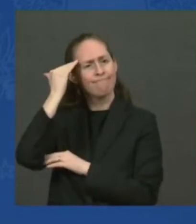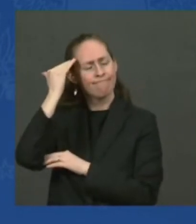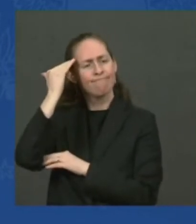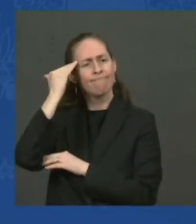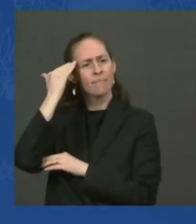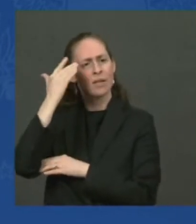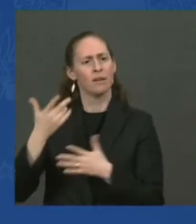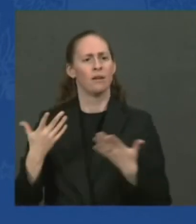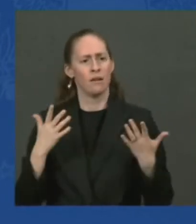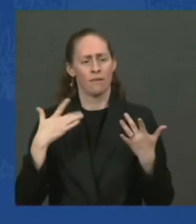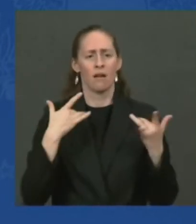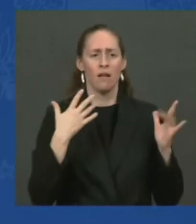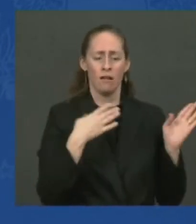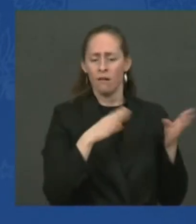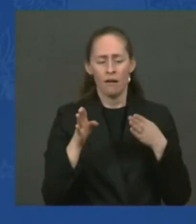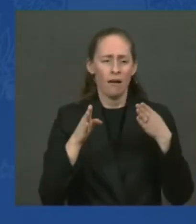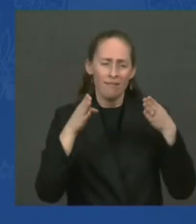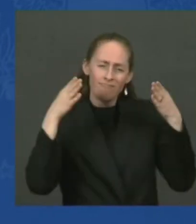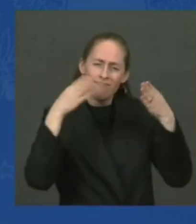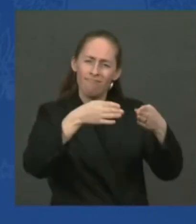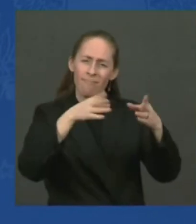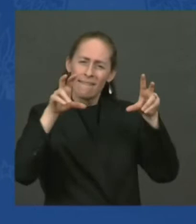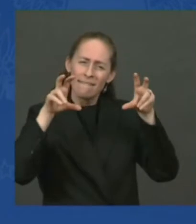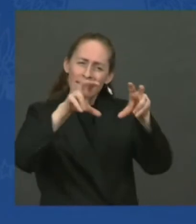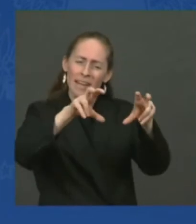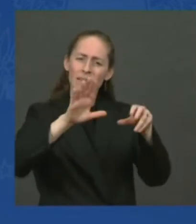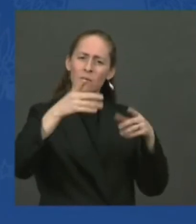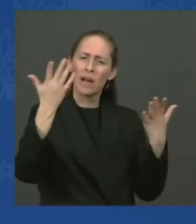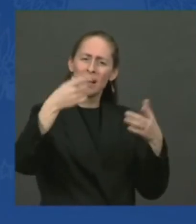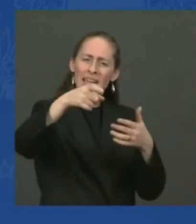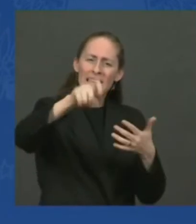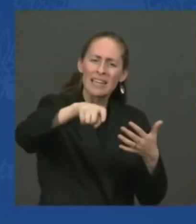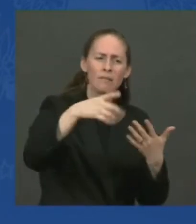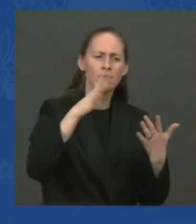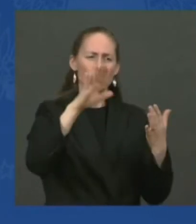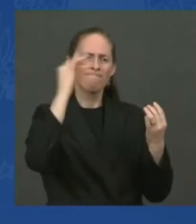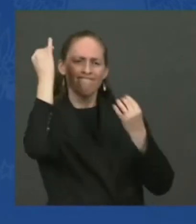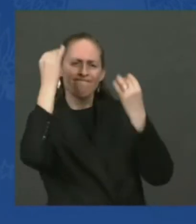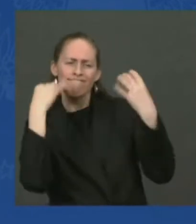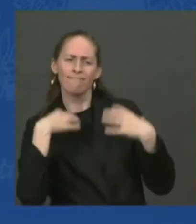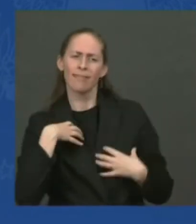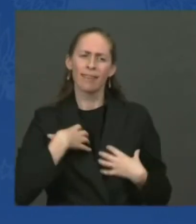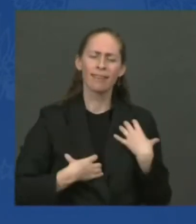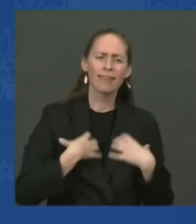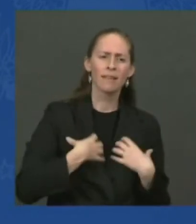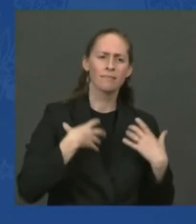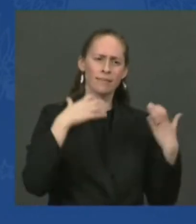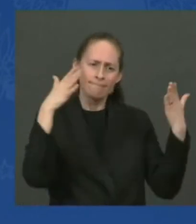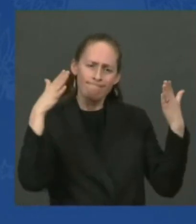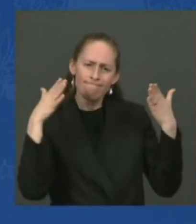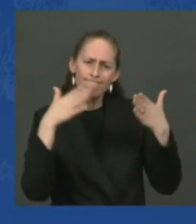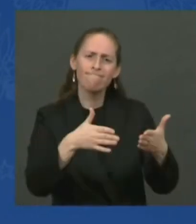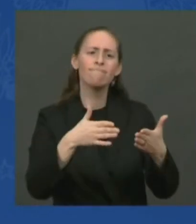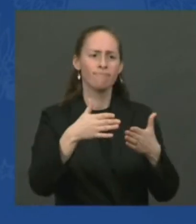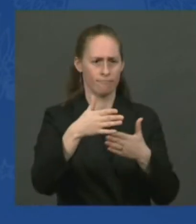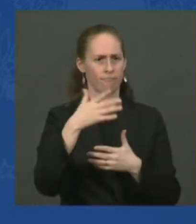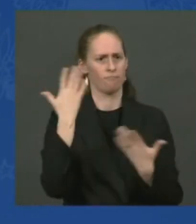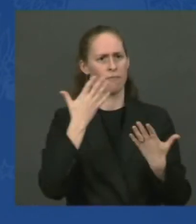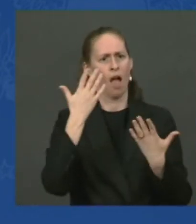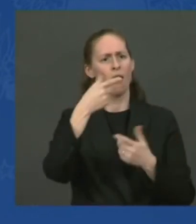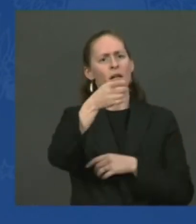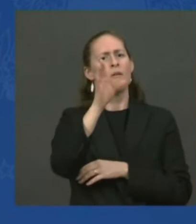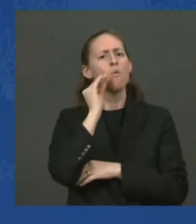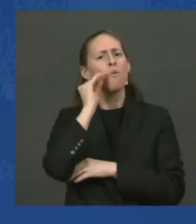on your needs, your concerns, and the conversations that are taking place at your kitchen table. Conversation